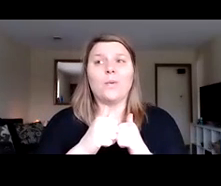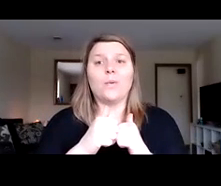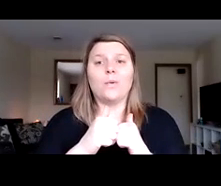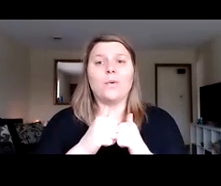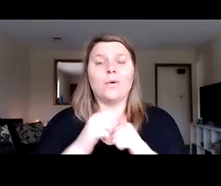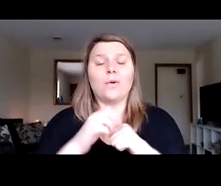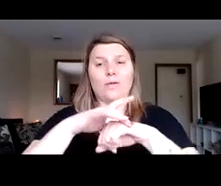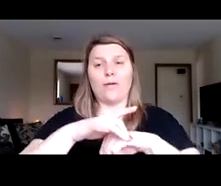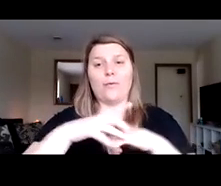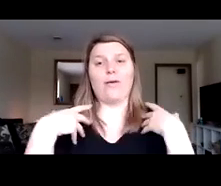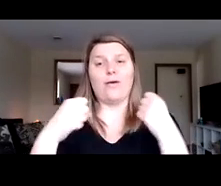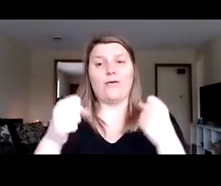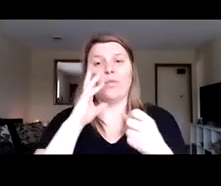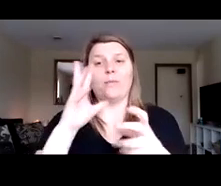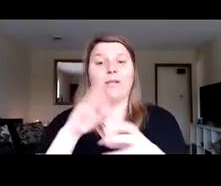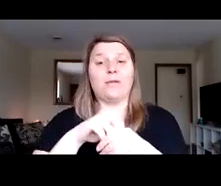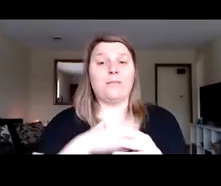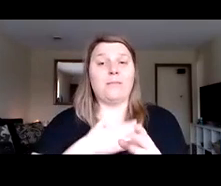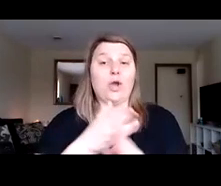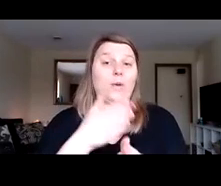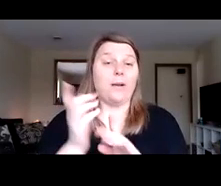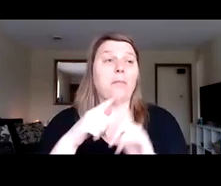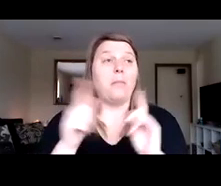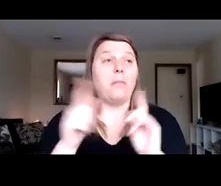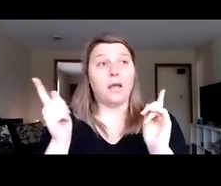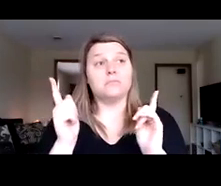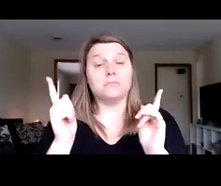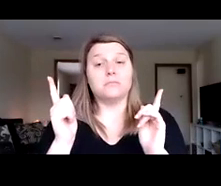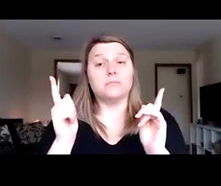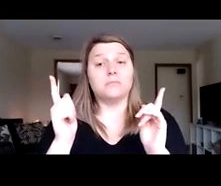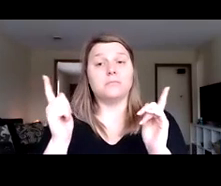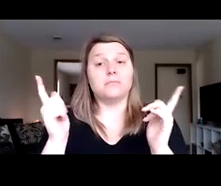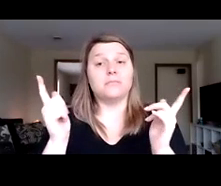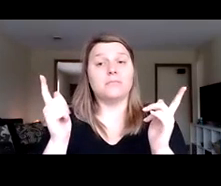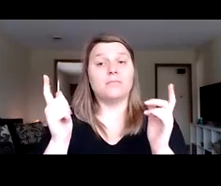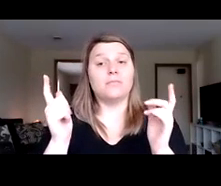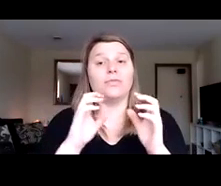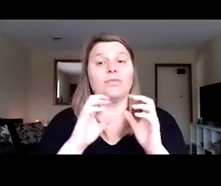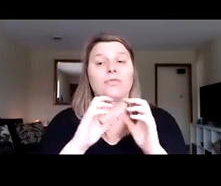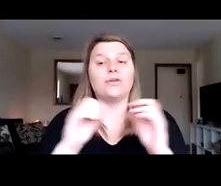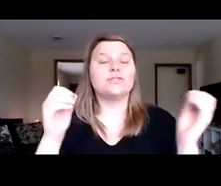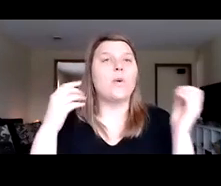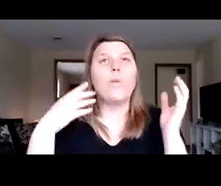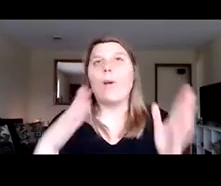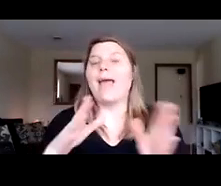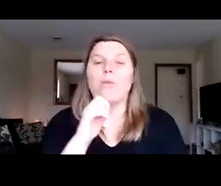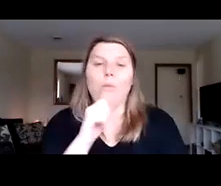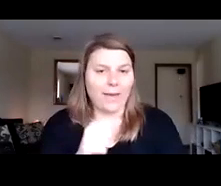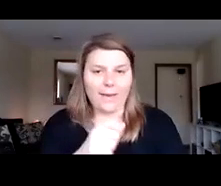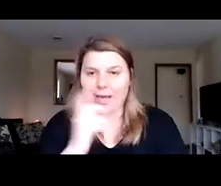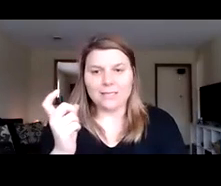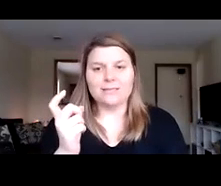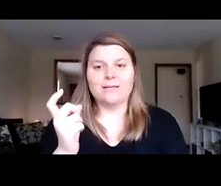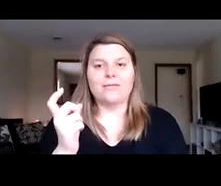global health will be incorporated into my career, but I mean, there's like no way it won't be in some way, because there are